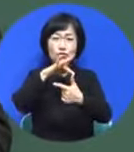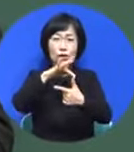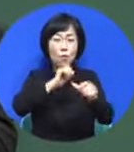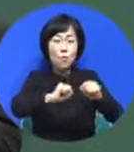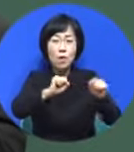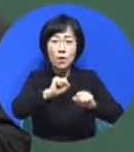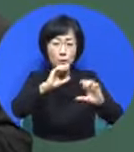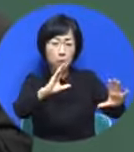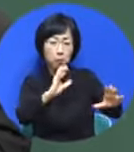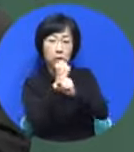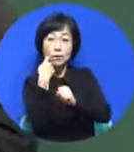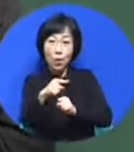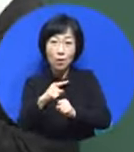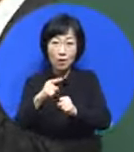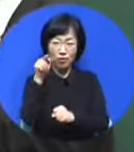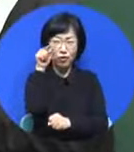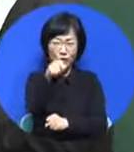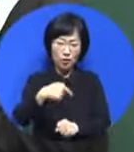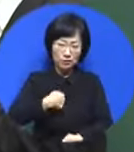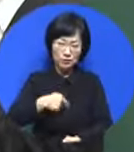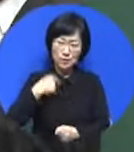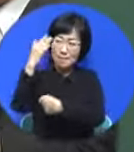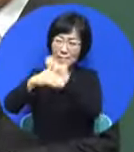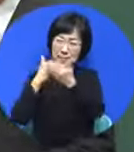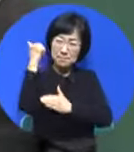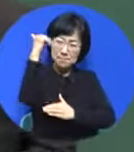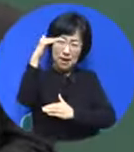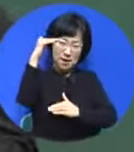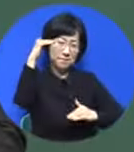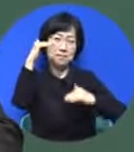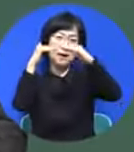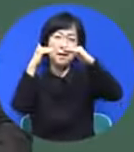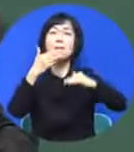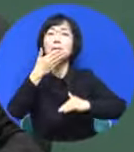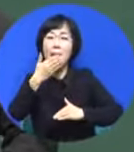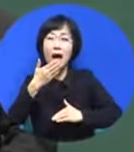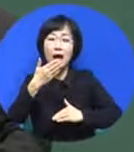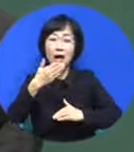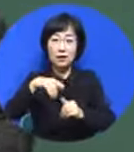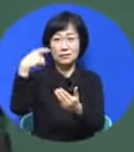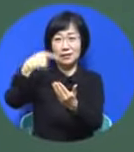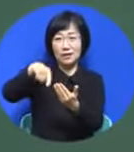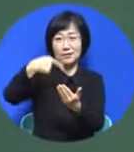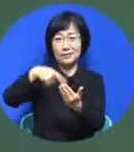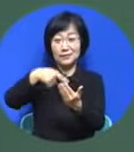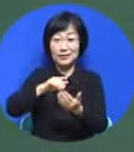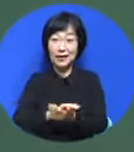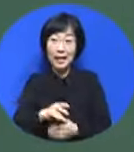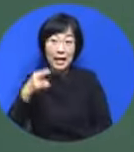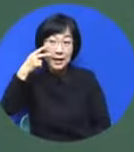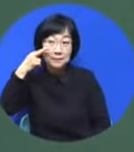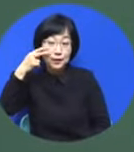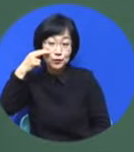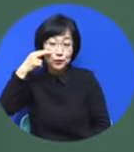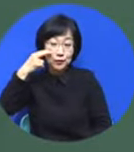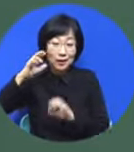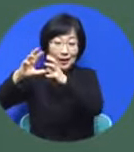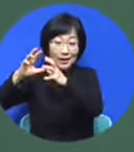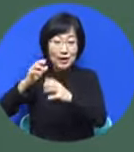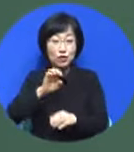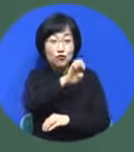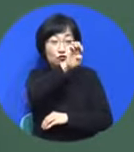The USA has no idea what is happening right now. That event that happened in Genesis chapter 3 of Satan saying you can be like God, the New Age movement is still